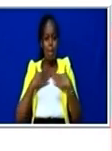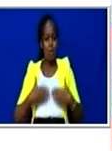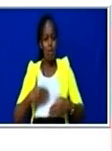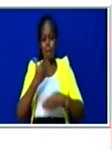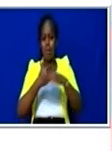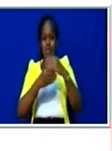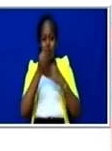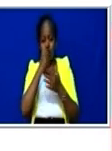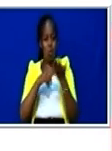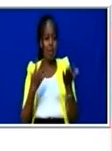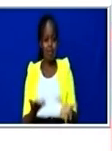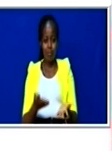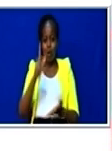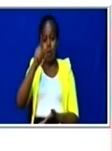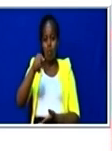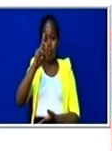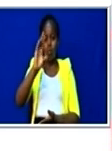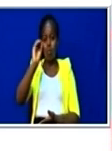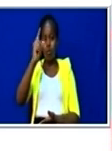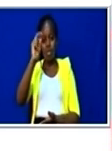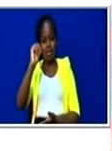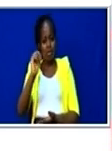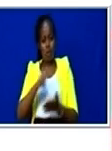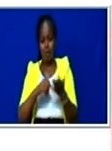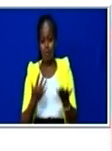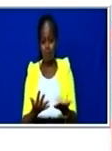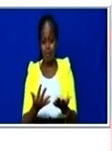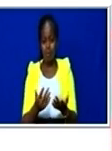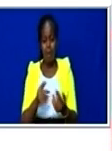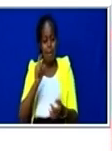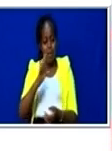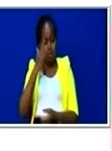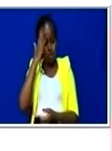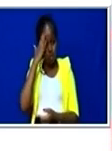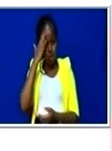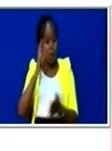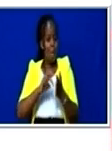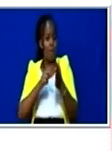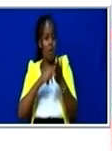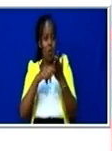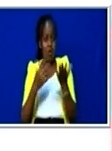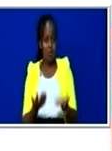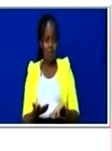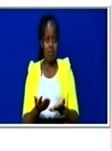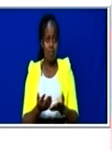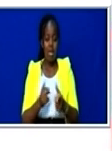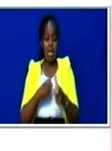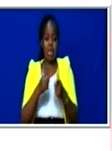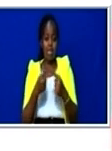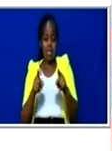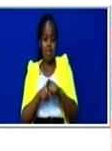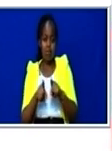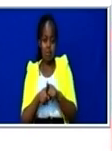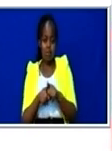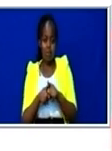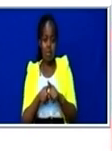proteins? Describe proteins. Yes, you should be able to know what they are. Exactly. Then we